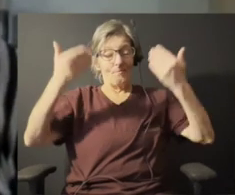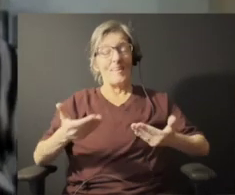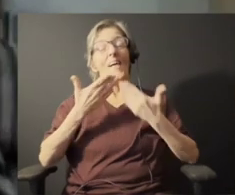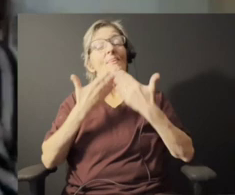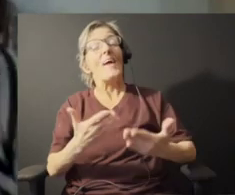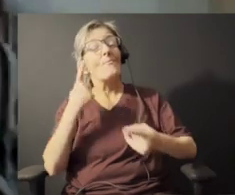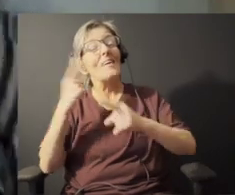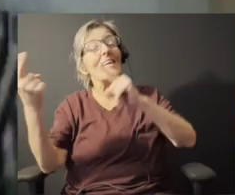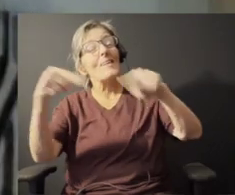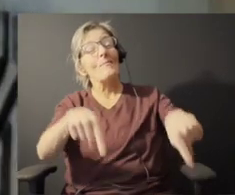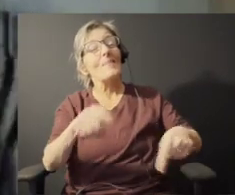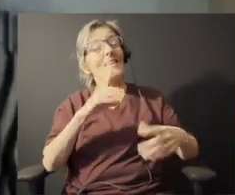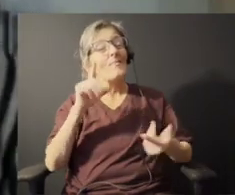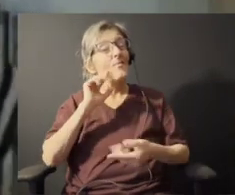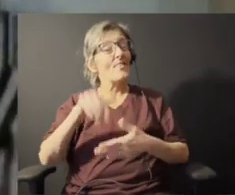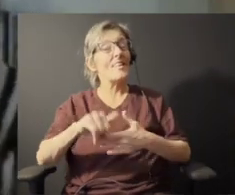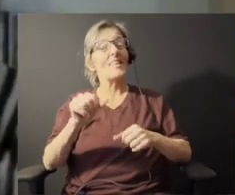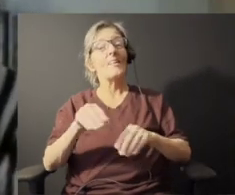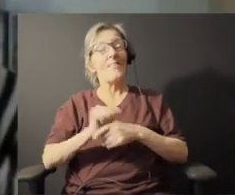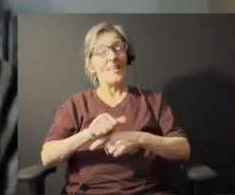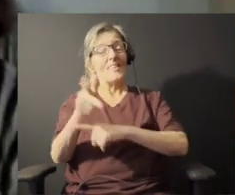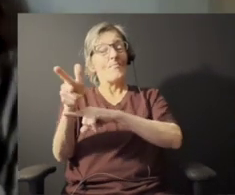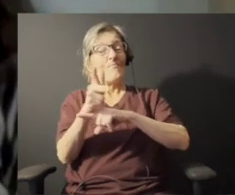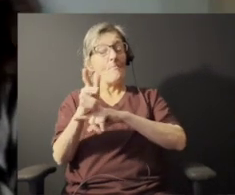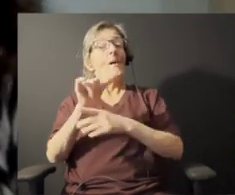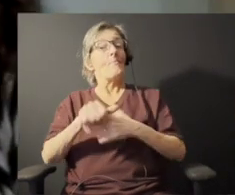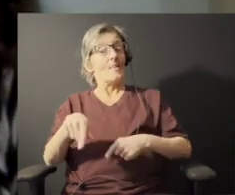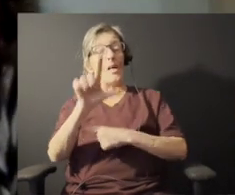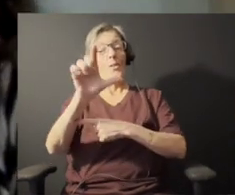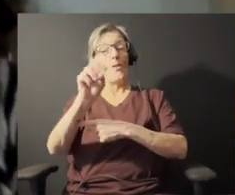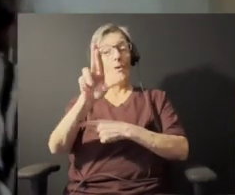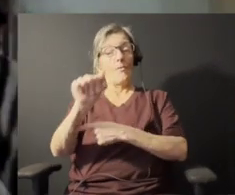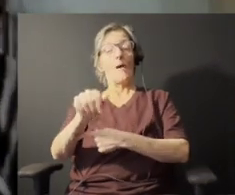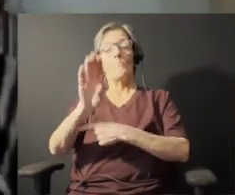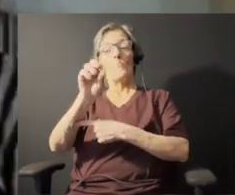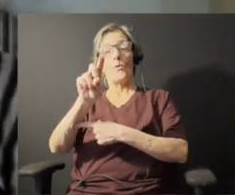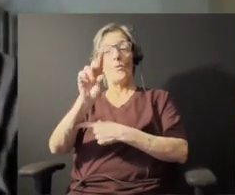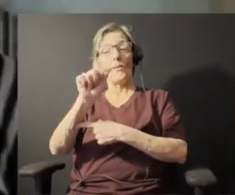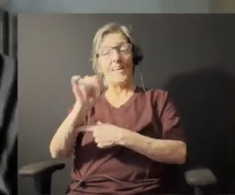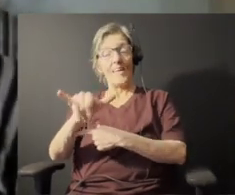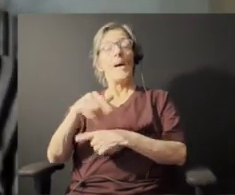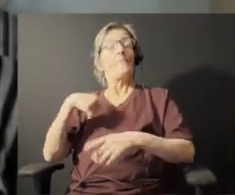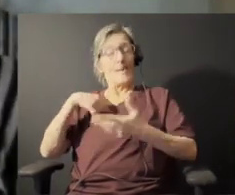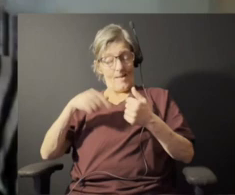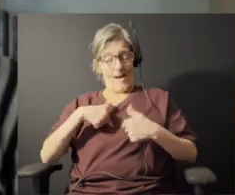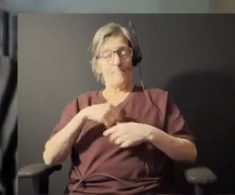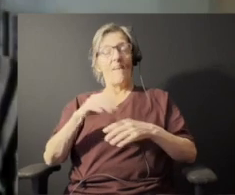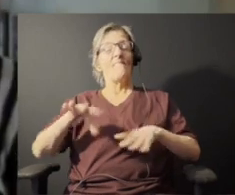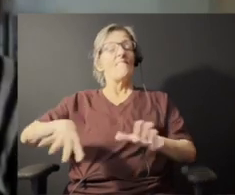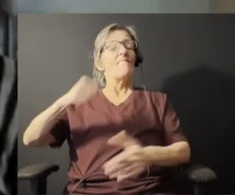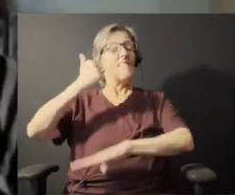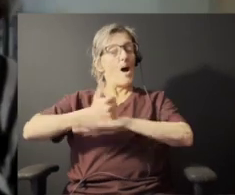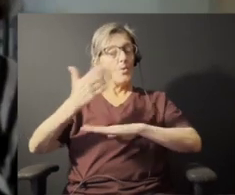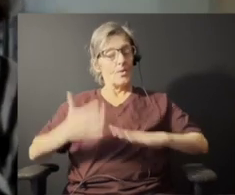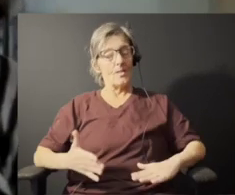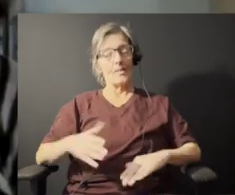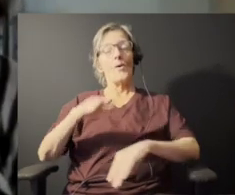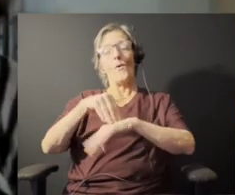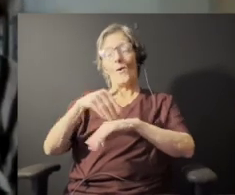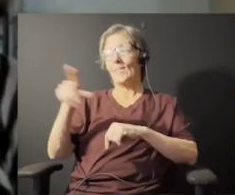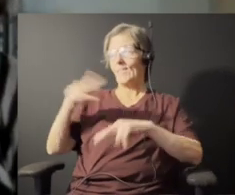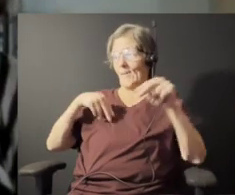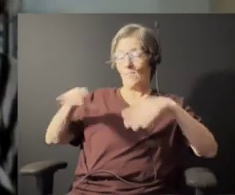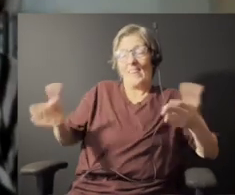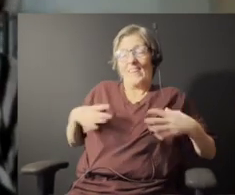Hi, and thank you so much for coming in for this, Bronte. My name is Laura Brody. I'm the founder of Opulent Mobility. I'm living on Tongva